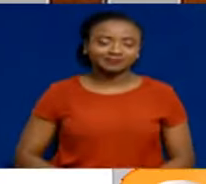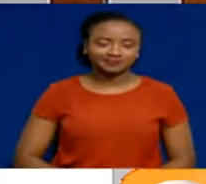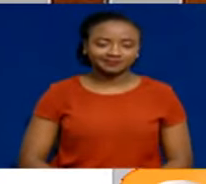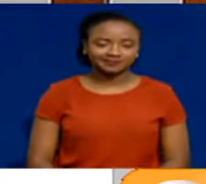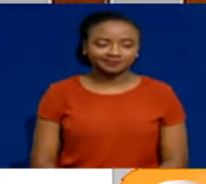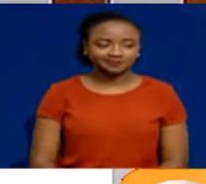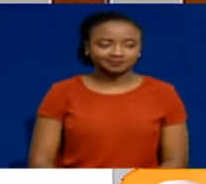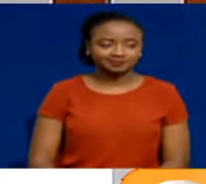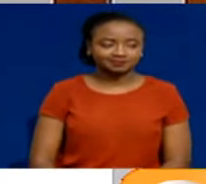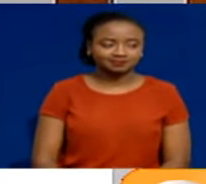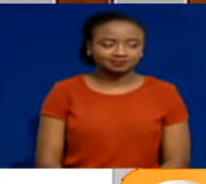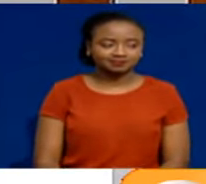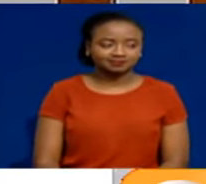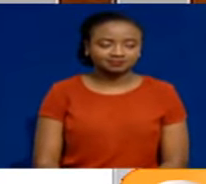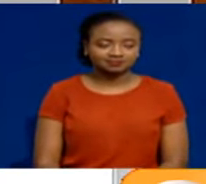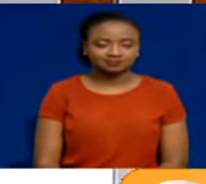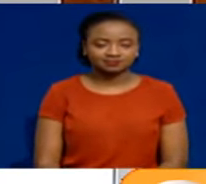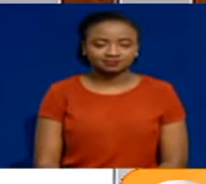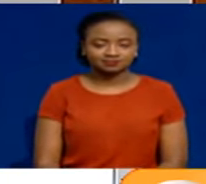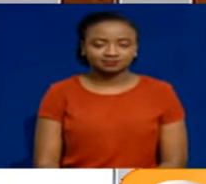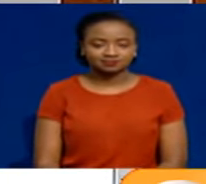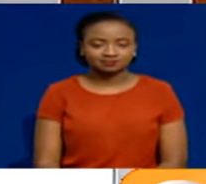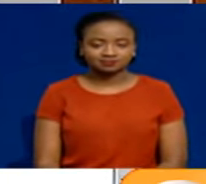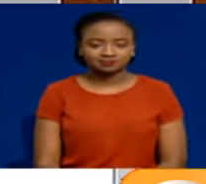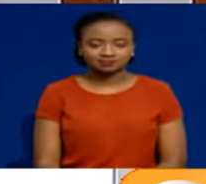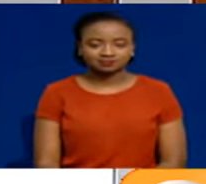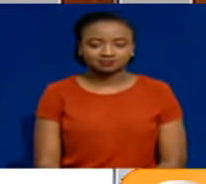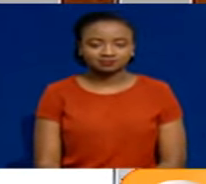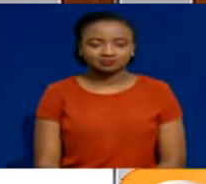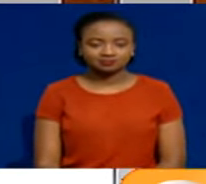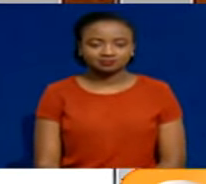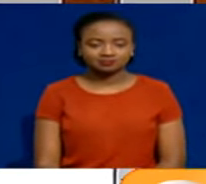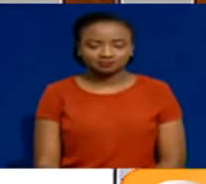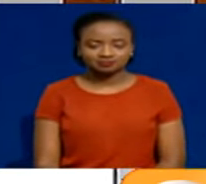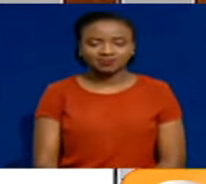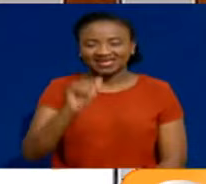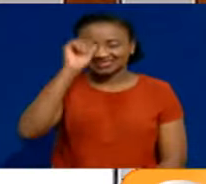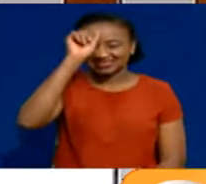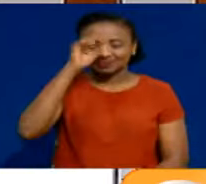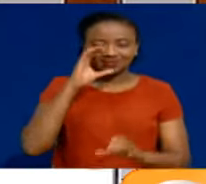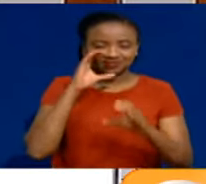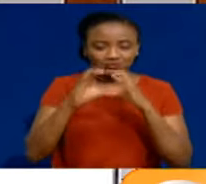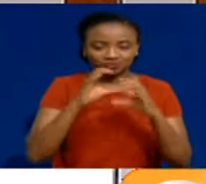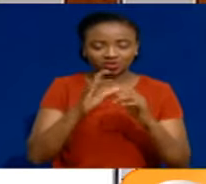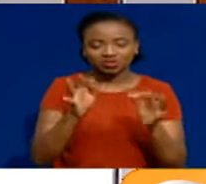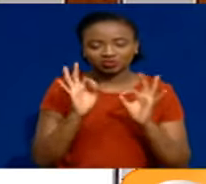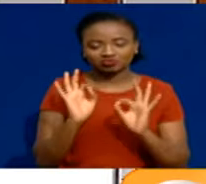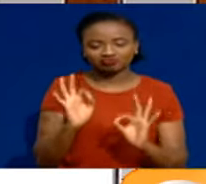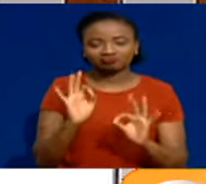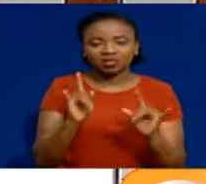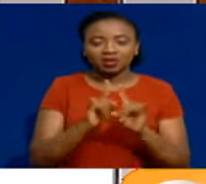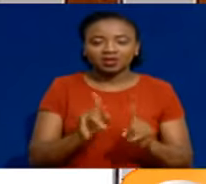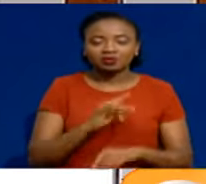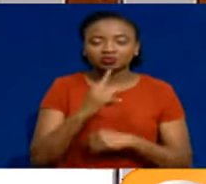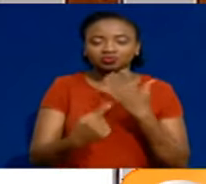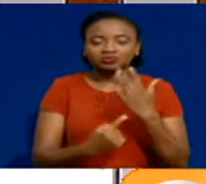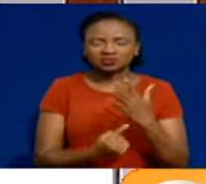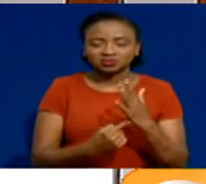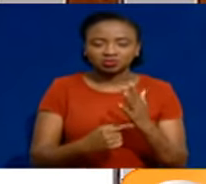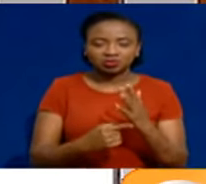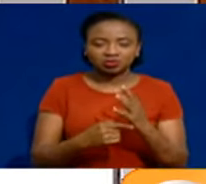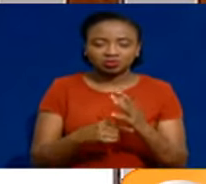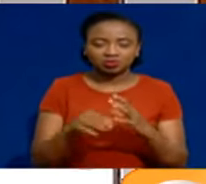smart instruments, smart telephones, smart television, smart communication, and digital or